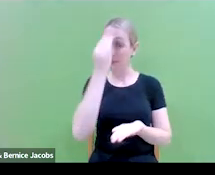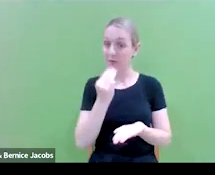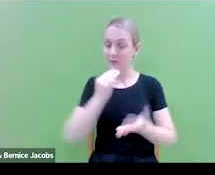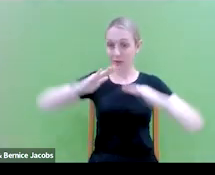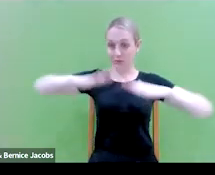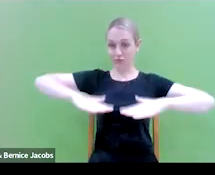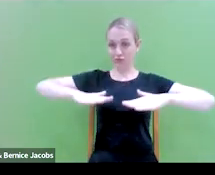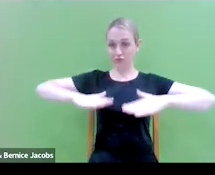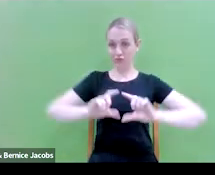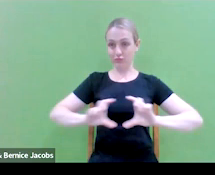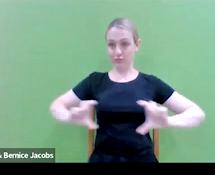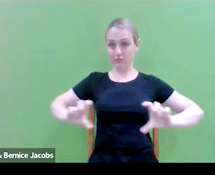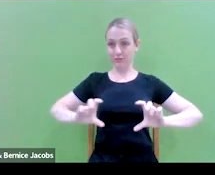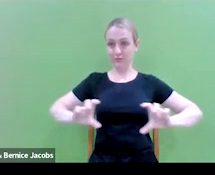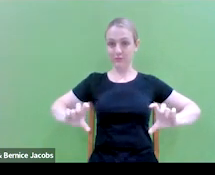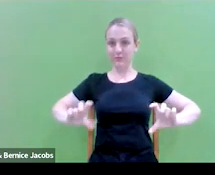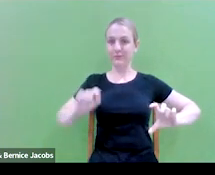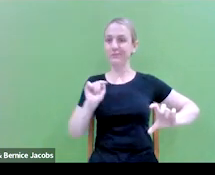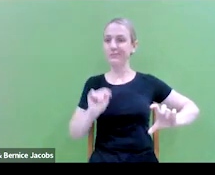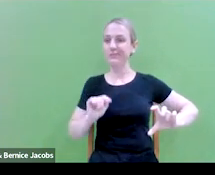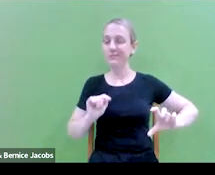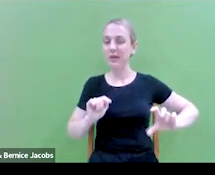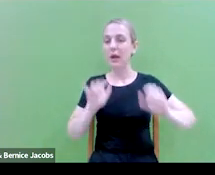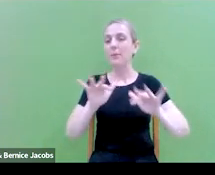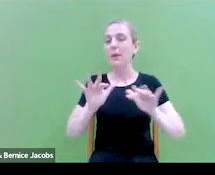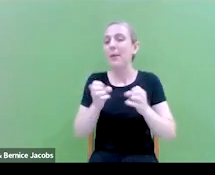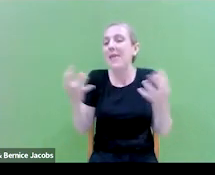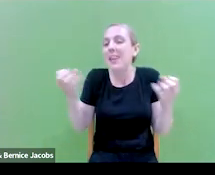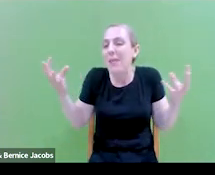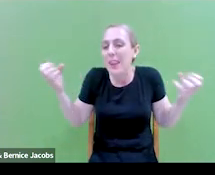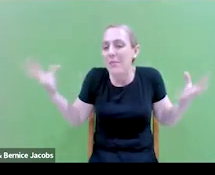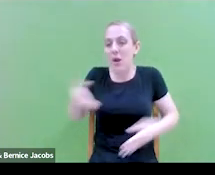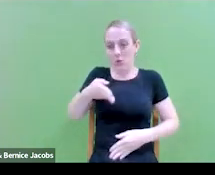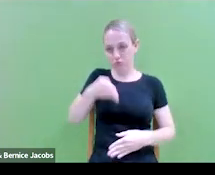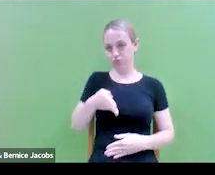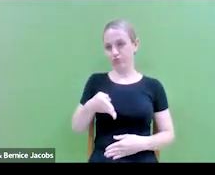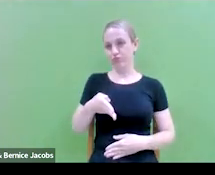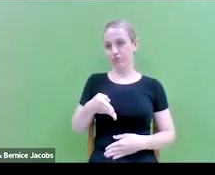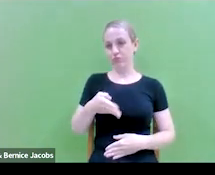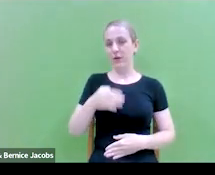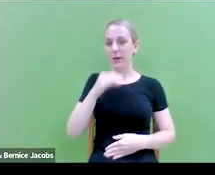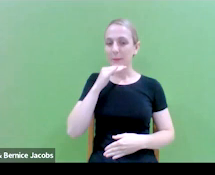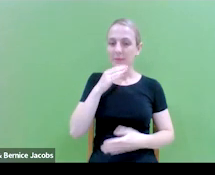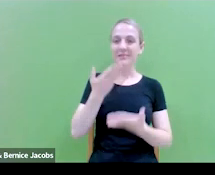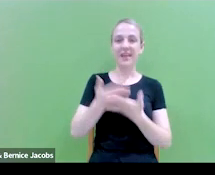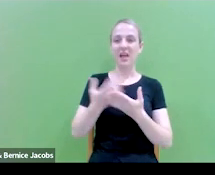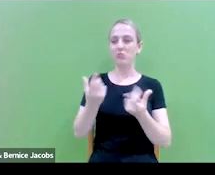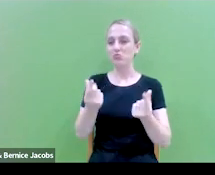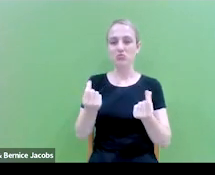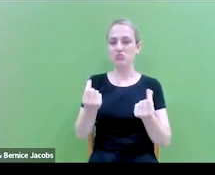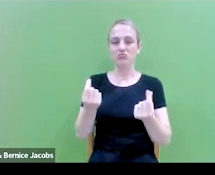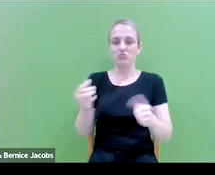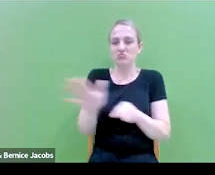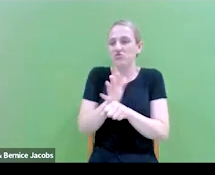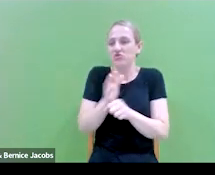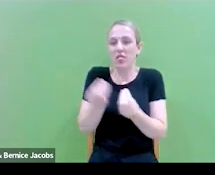of the pyramid is what is considered the majority of users. So these are people who are agile, very mobile, and